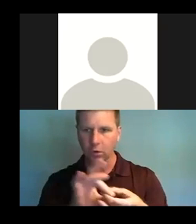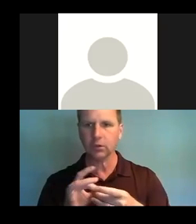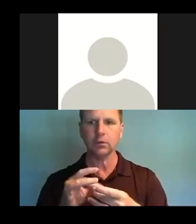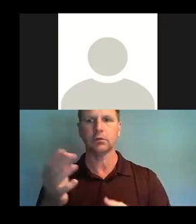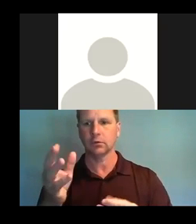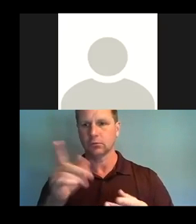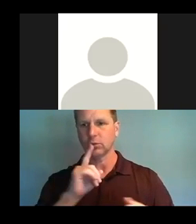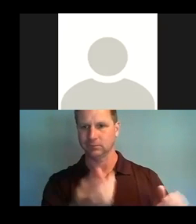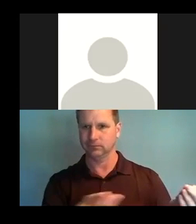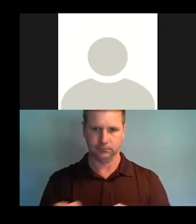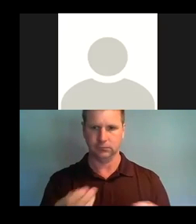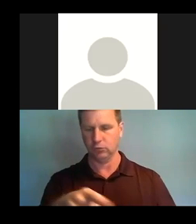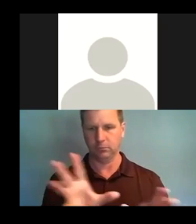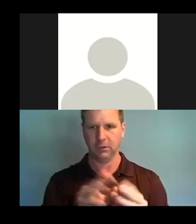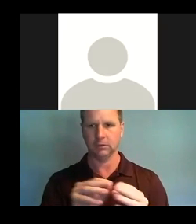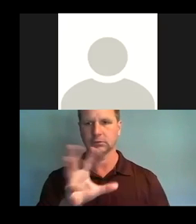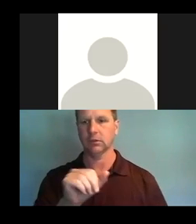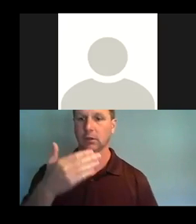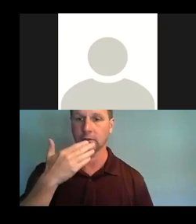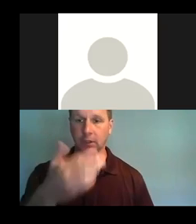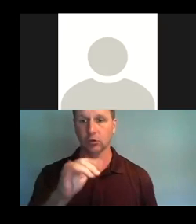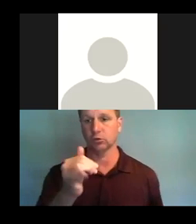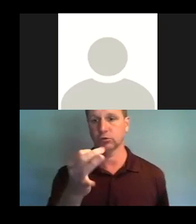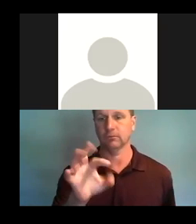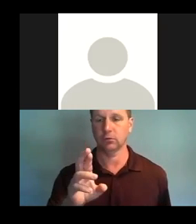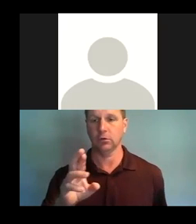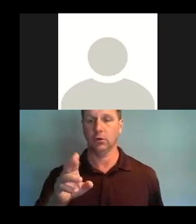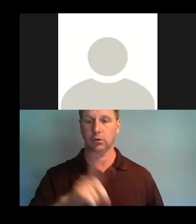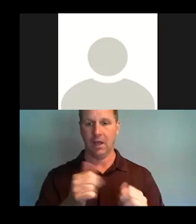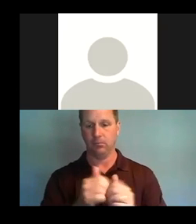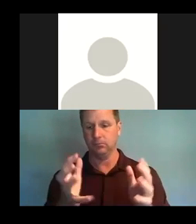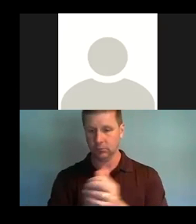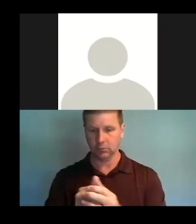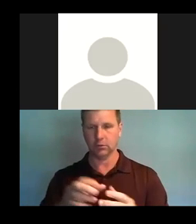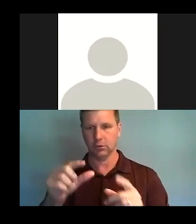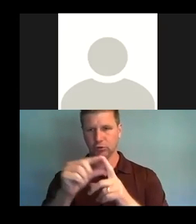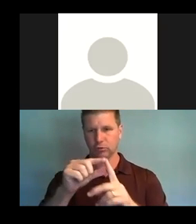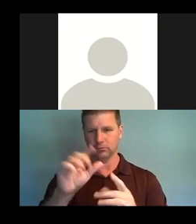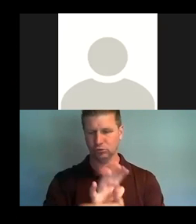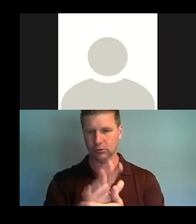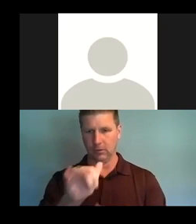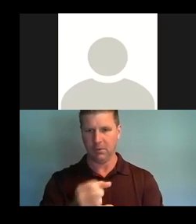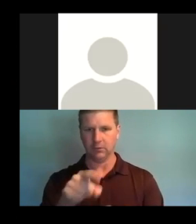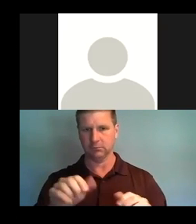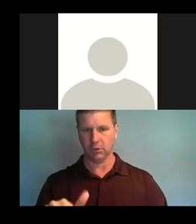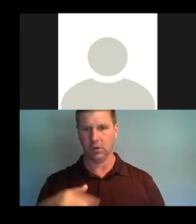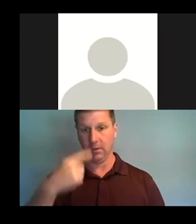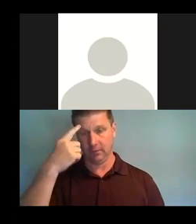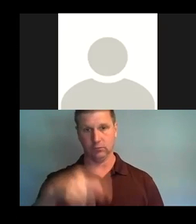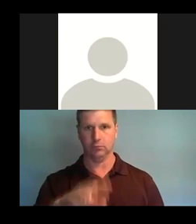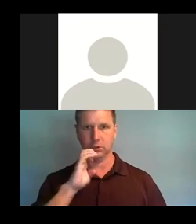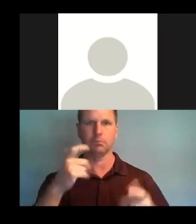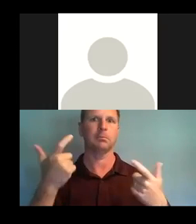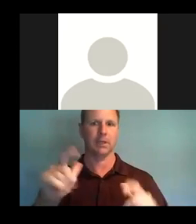those meetings. And thank you, Jennifer, for helping to pull together a term sheet that would make this possible. I think this is going to be a huge